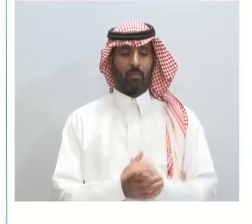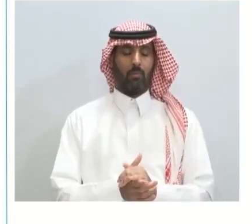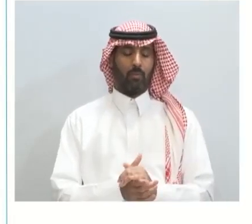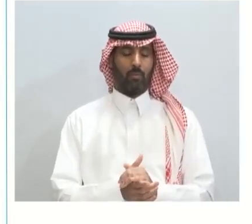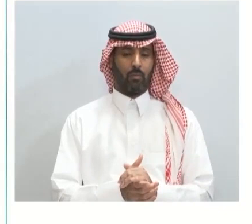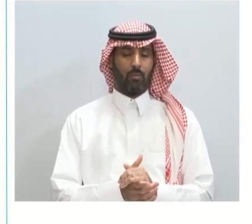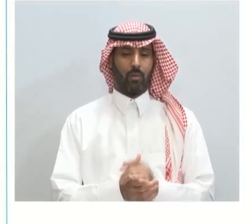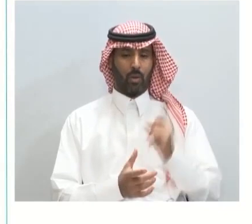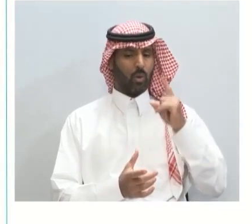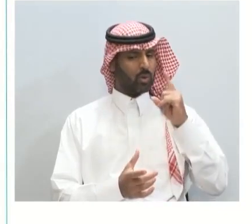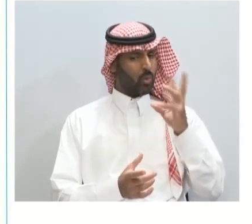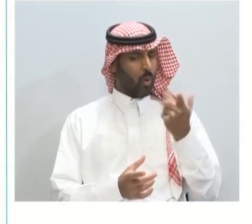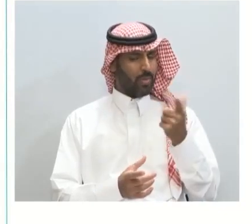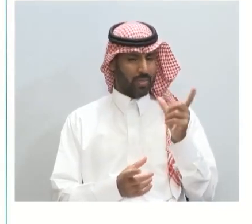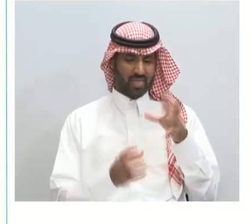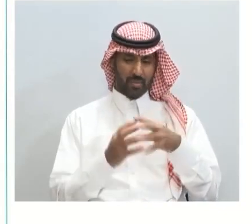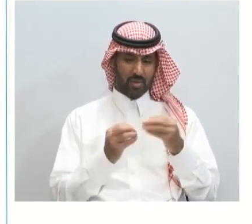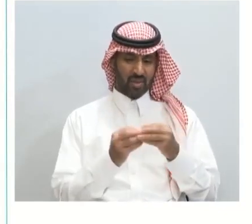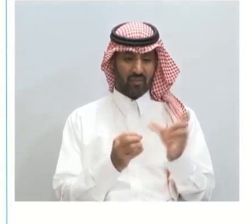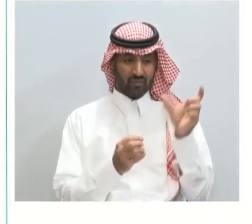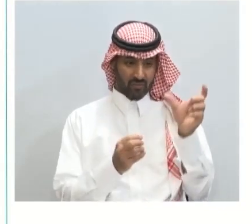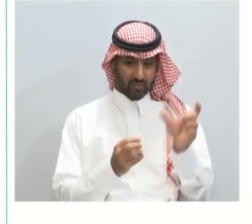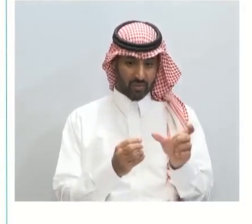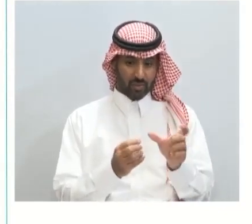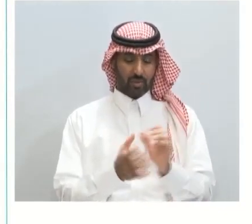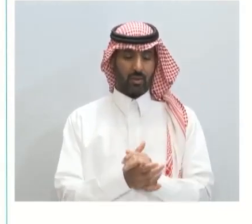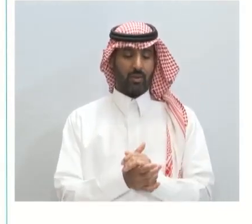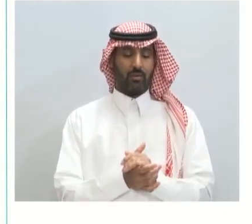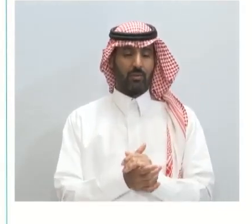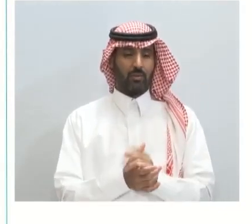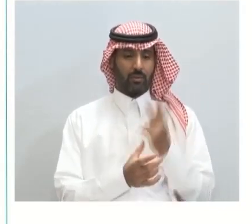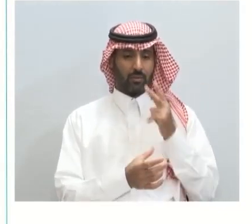So try to guess the meaning of the words. Try to guess the meaning